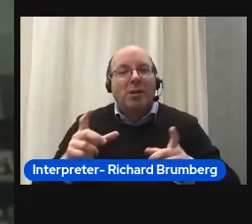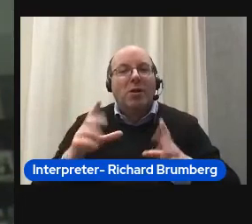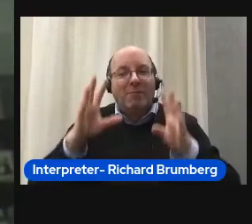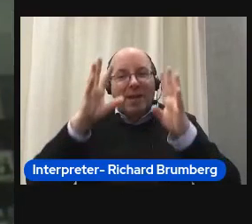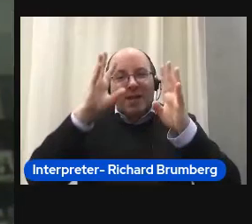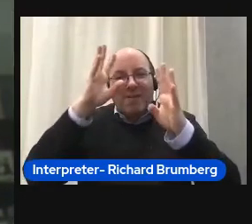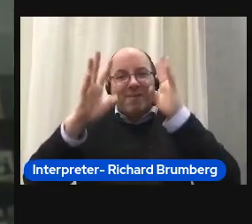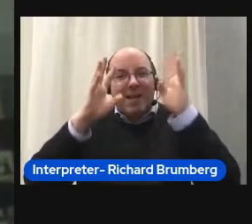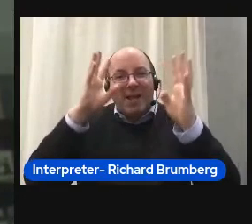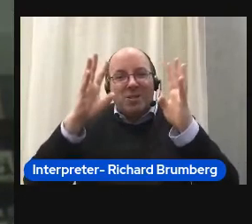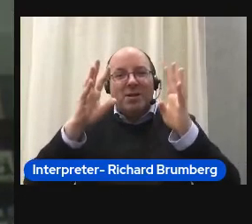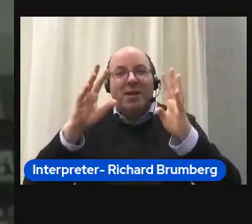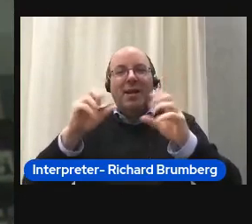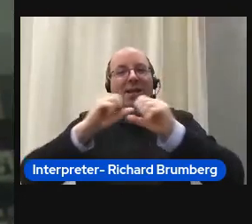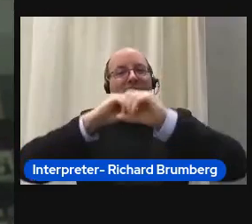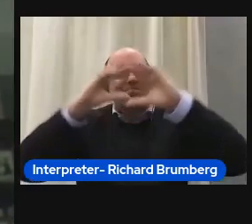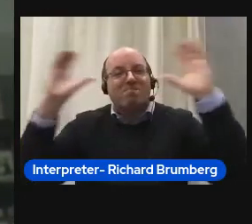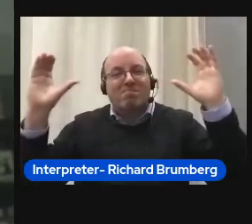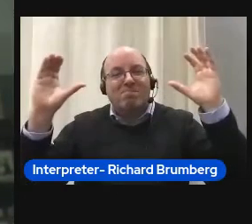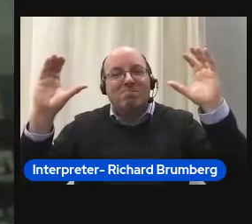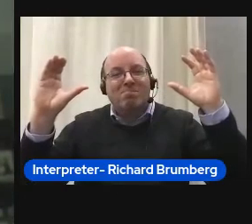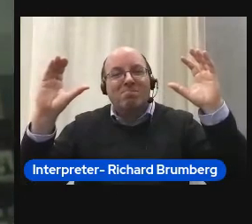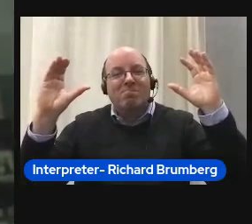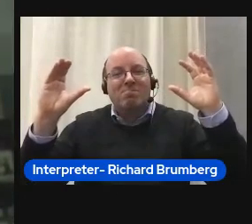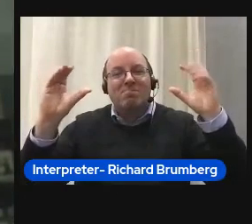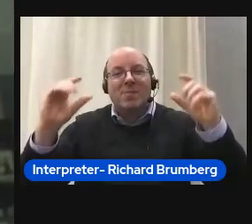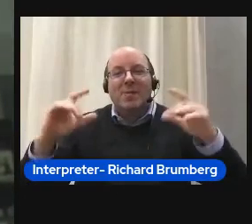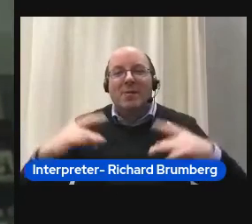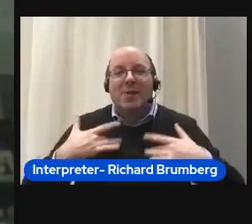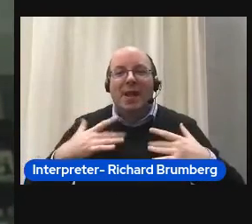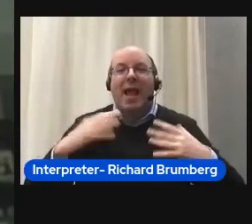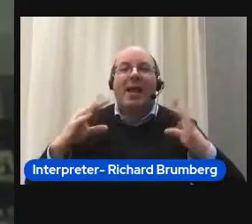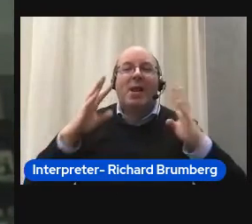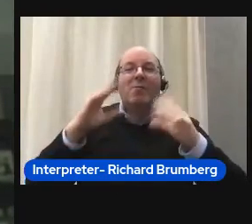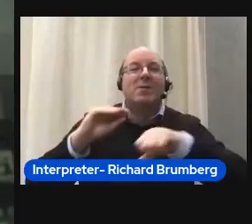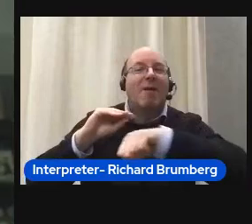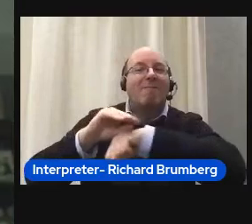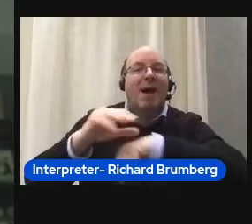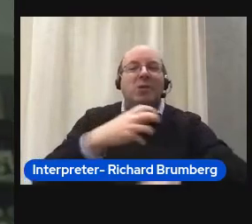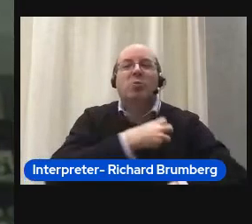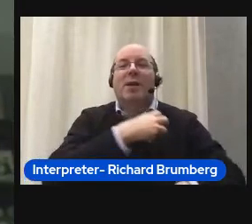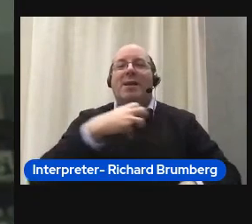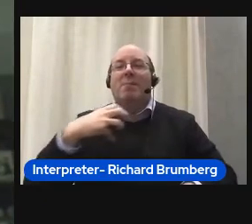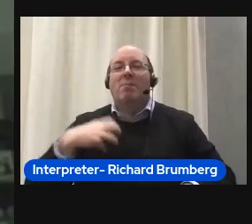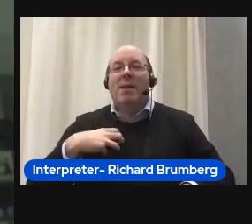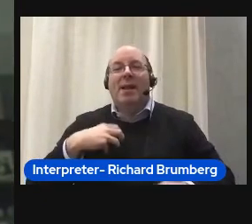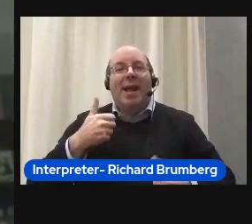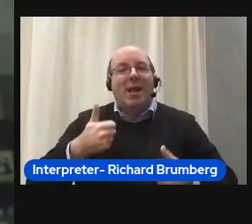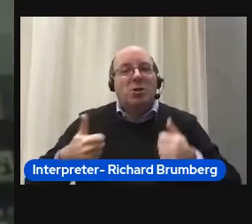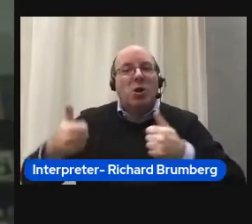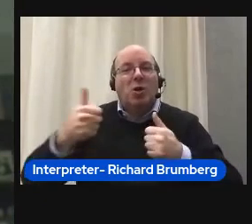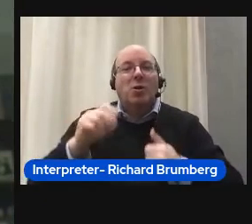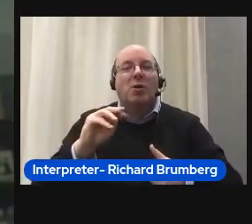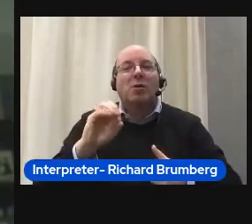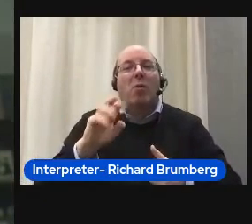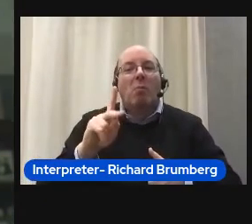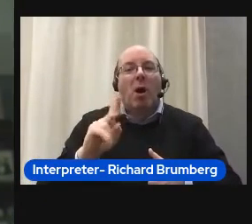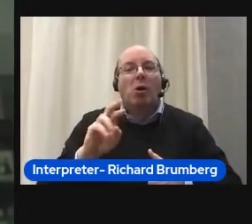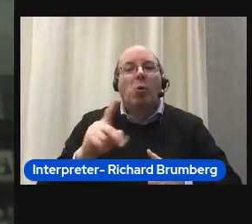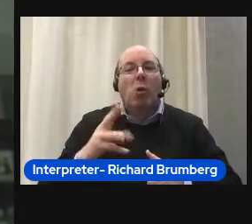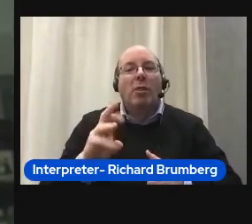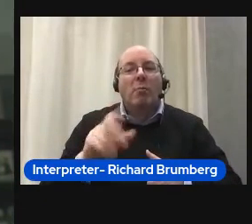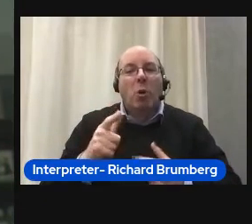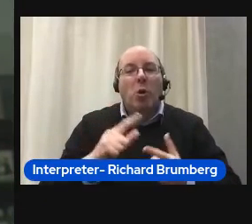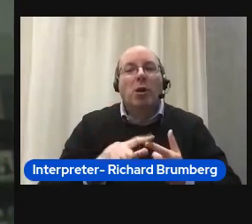vision and leadership in making it happen. To our Innovation Advisory Committee and its chairs, Mark Rothberg,